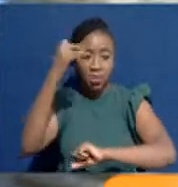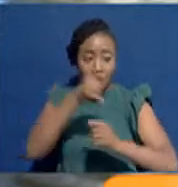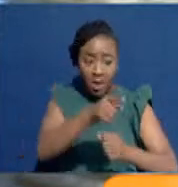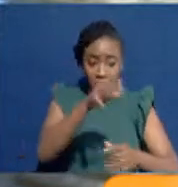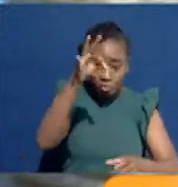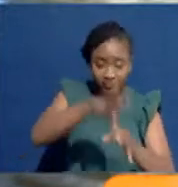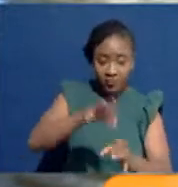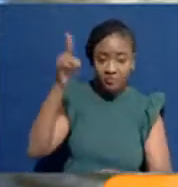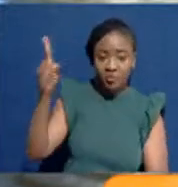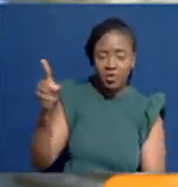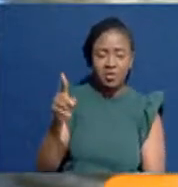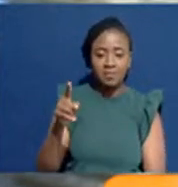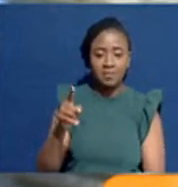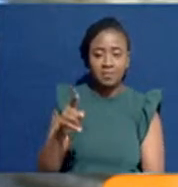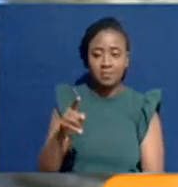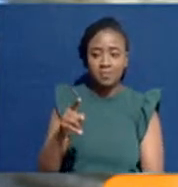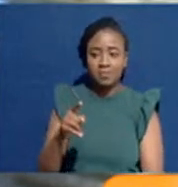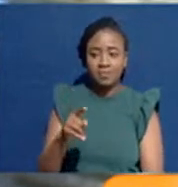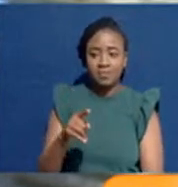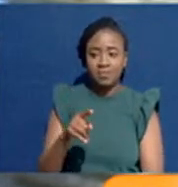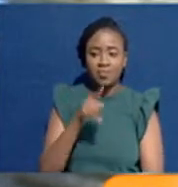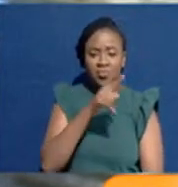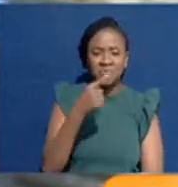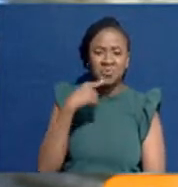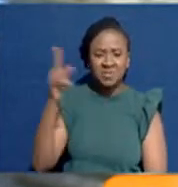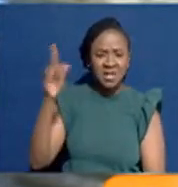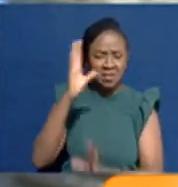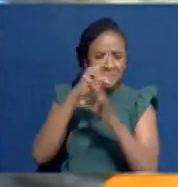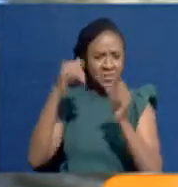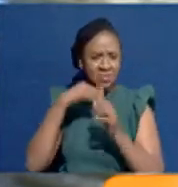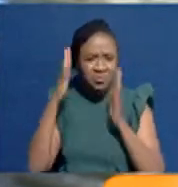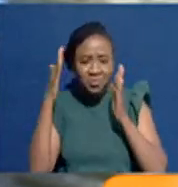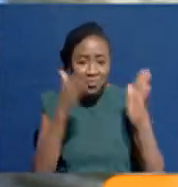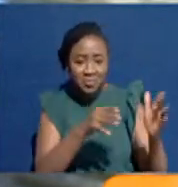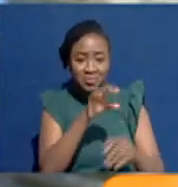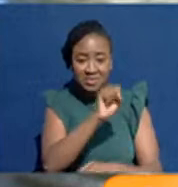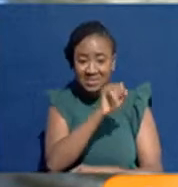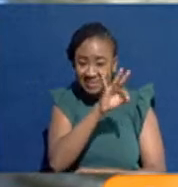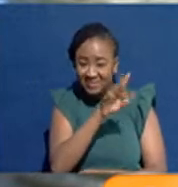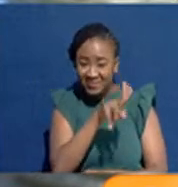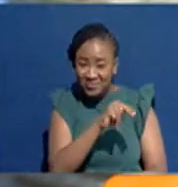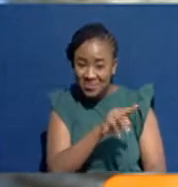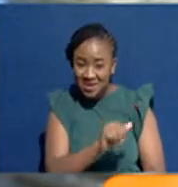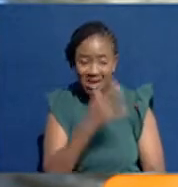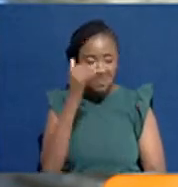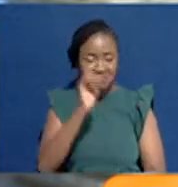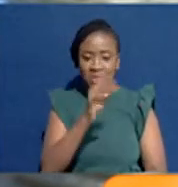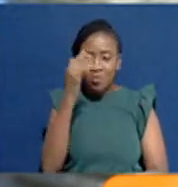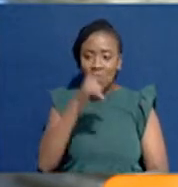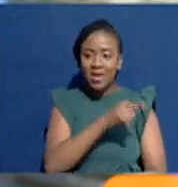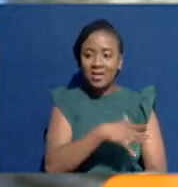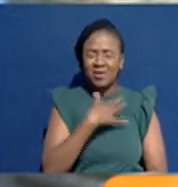listens, really, you can't tell the president to listen to Sifuna. Sifuna wants him to fail because he wants his party leader